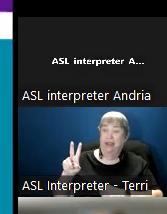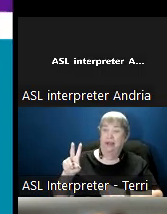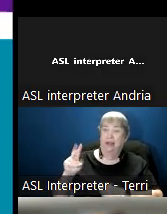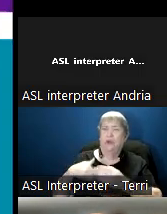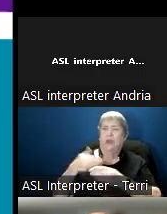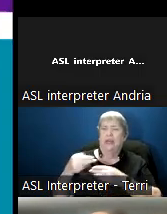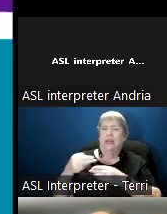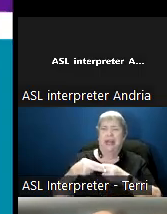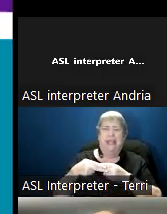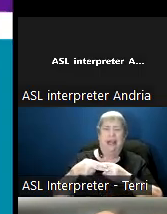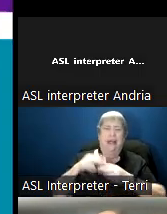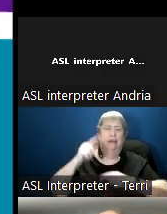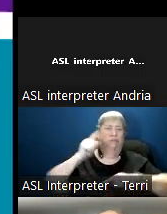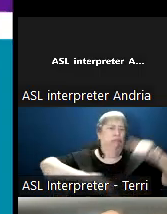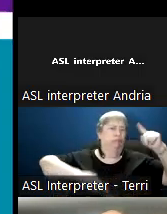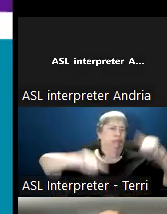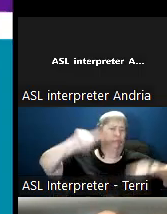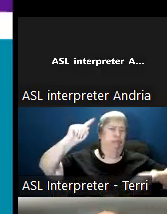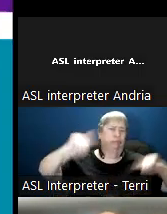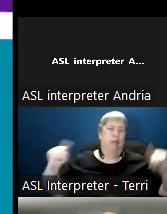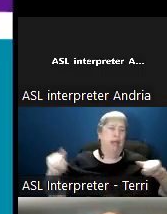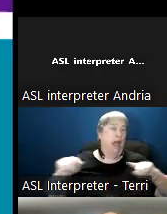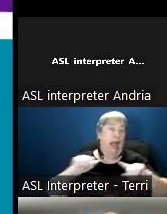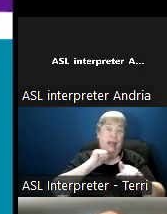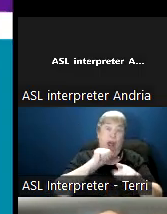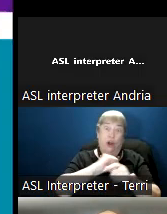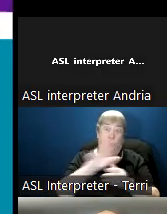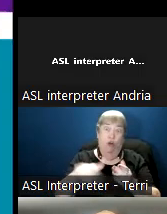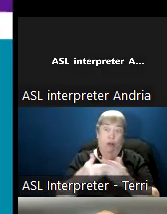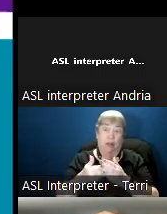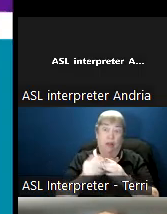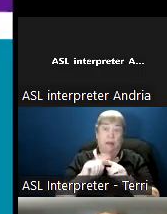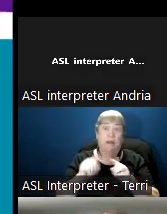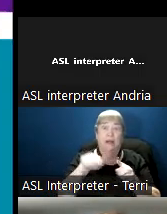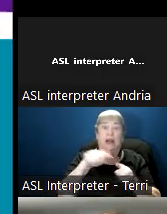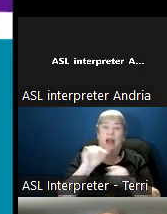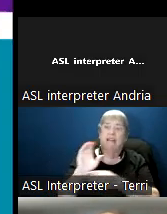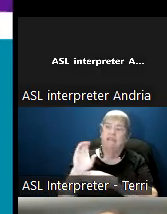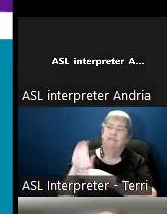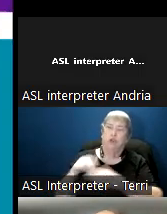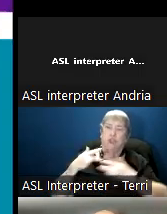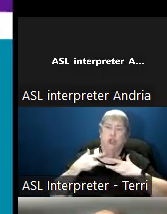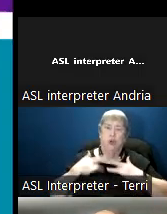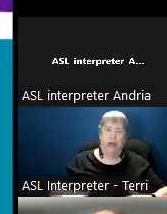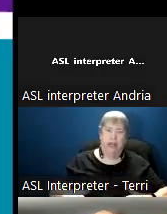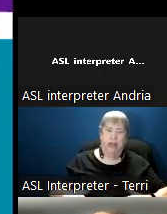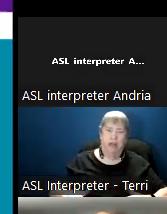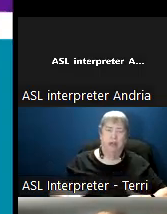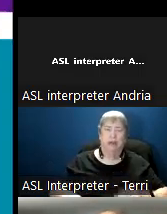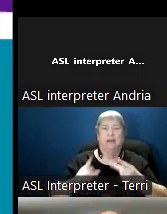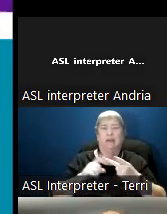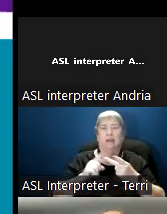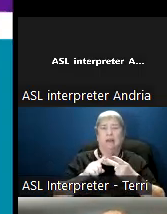and this is by no means inclusive, but it could include things like forced nudity, forcing the person